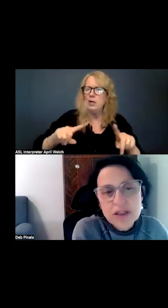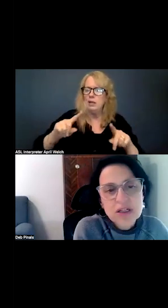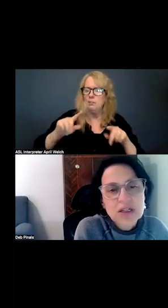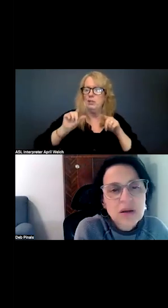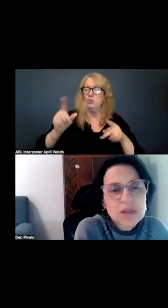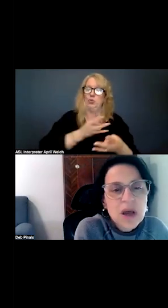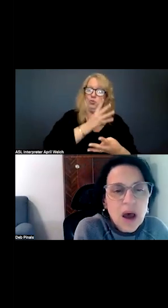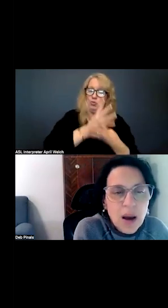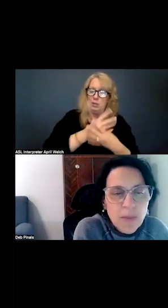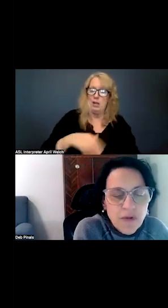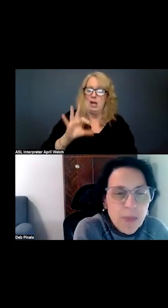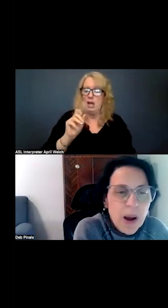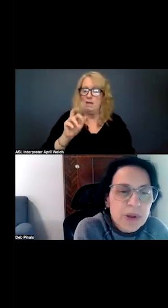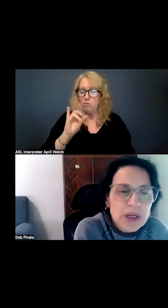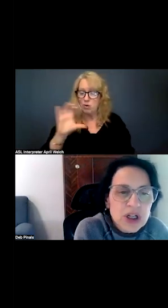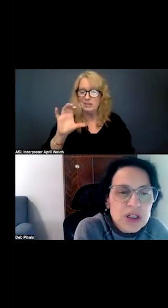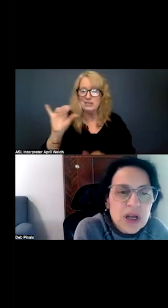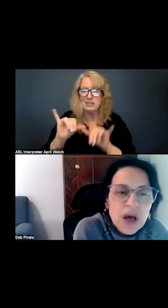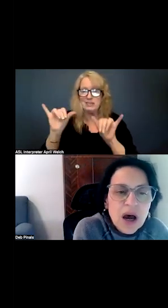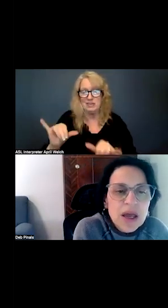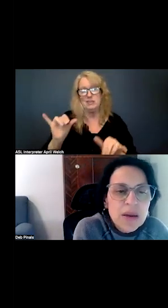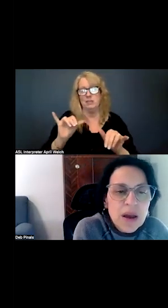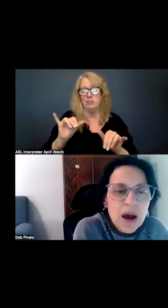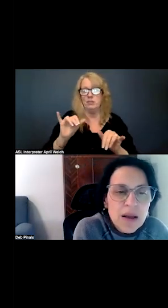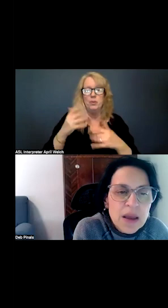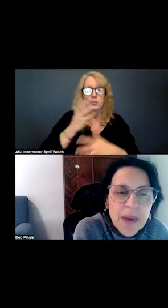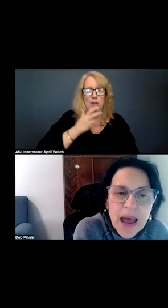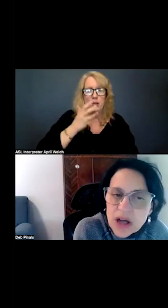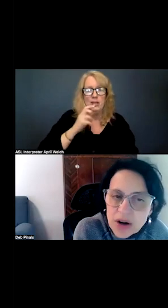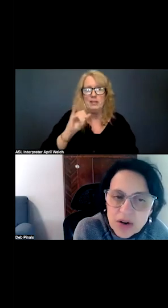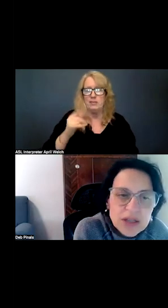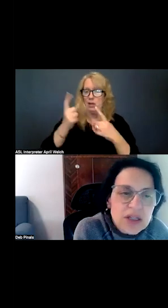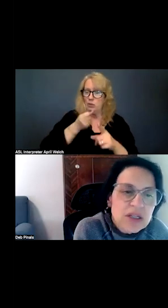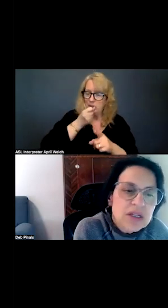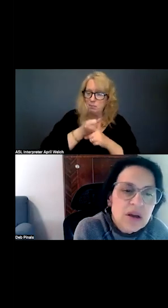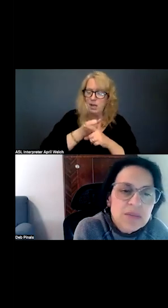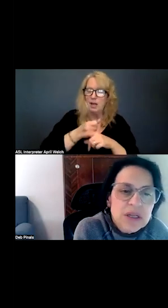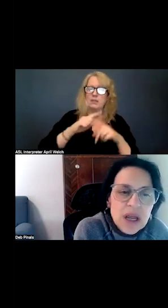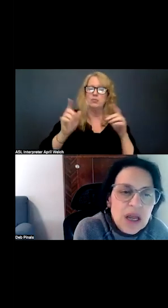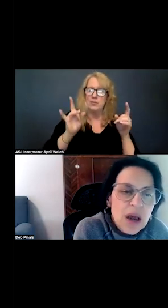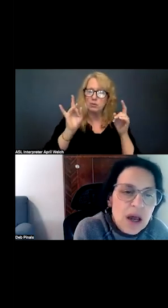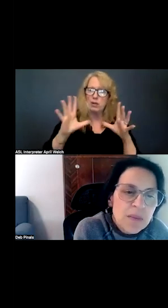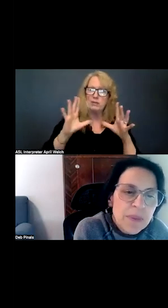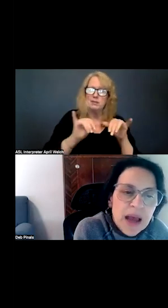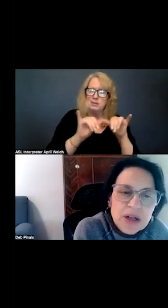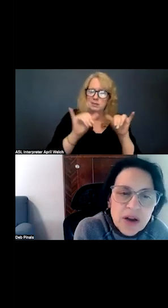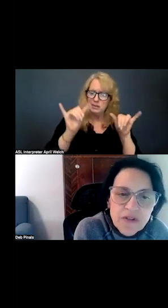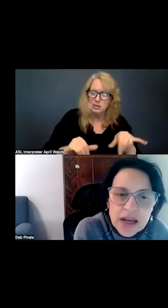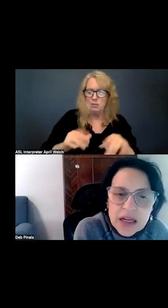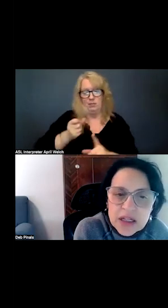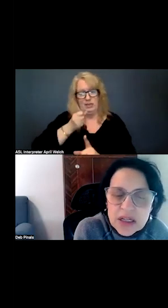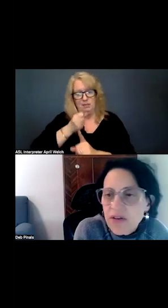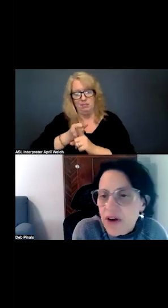and forensic systems for populations. Impact on crisis systems, impact